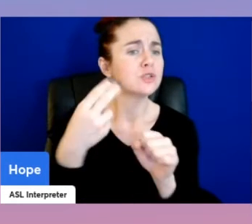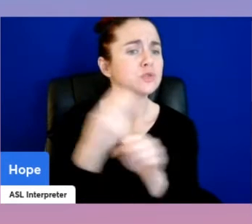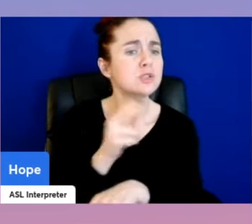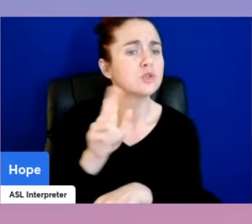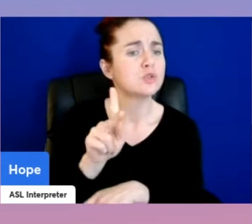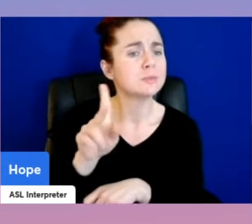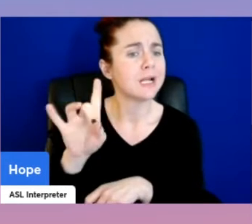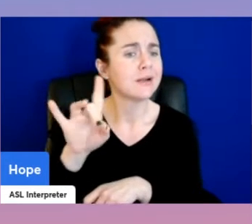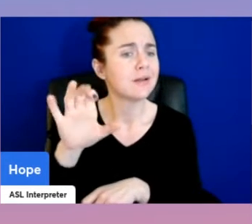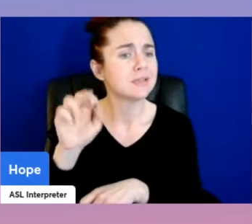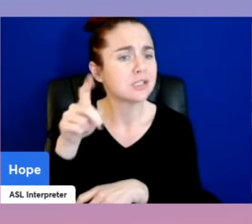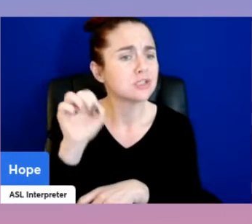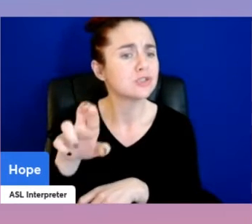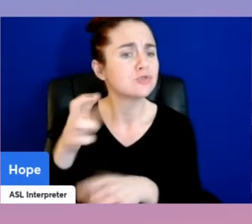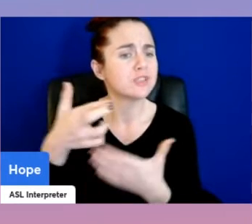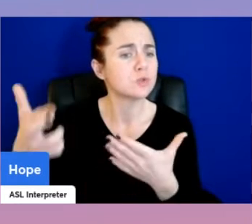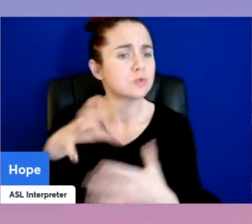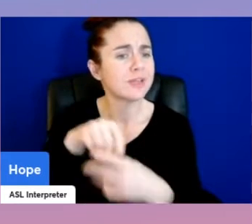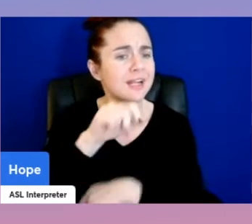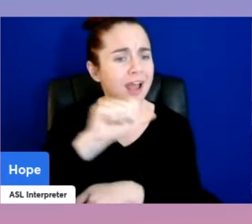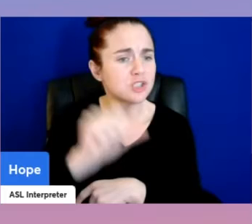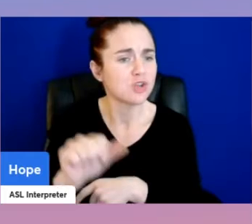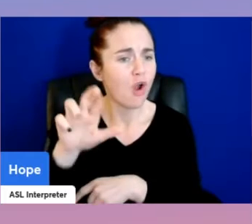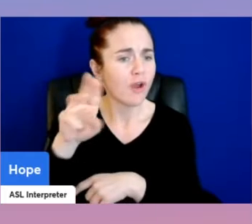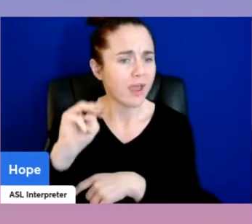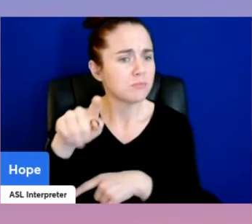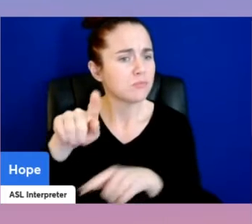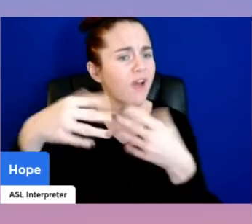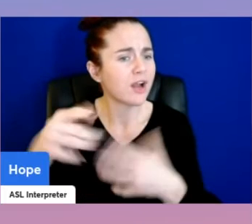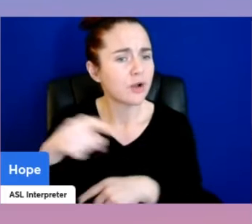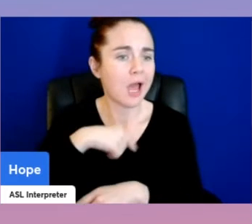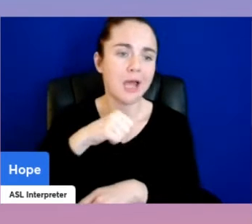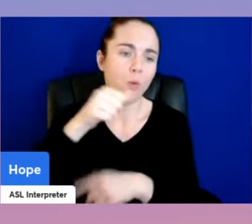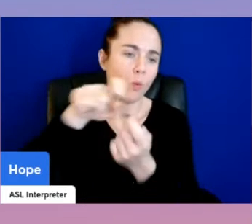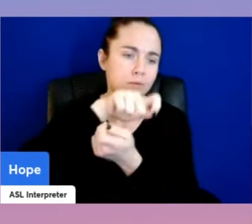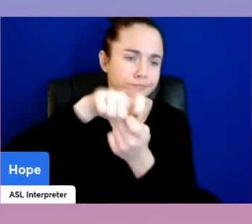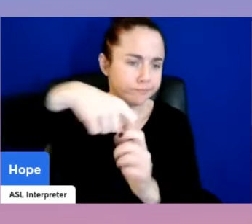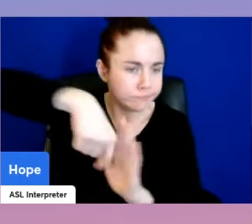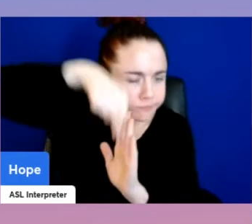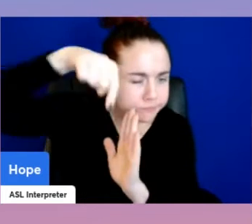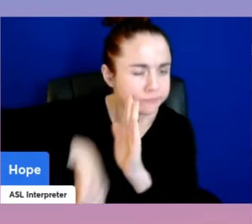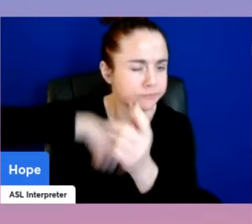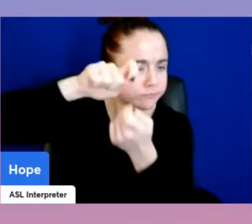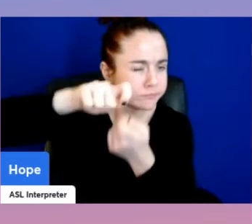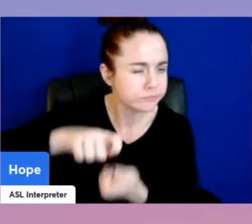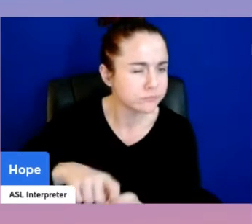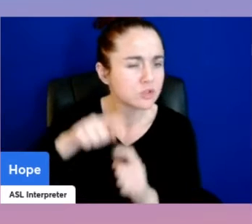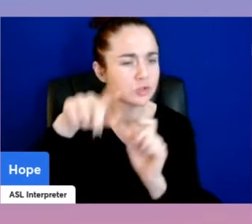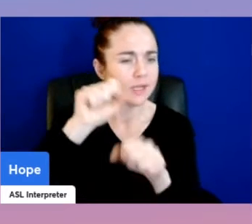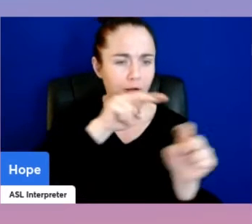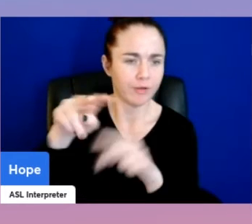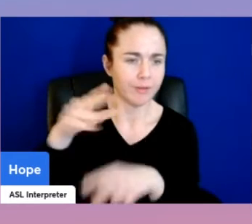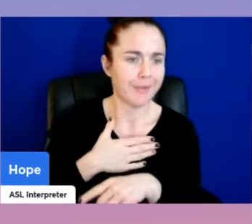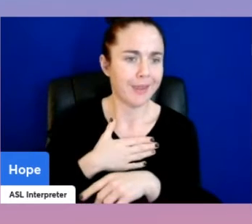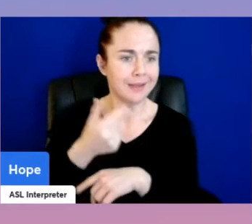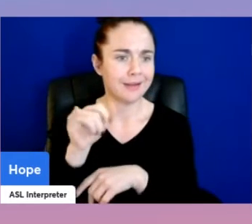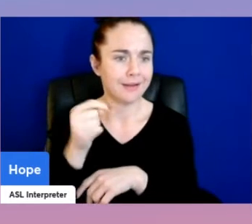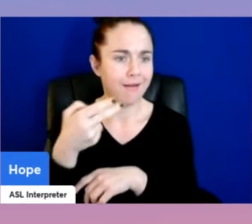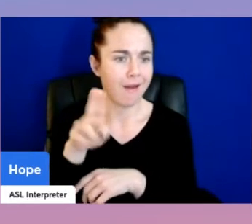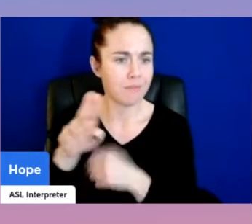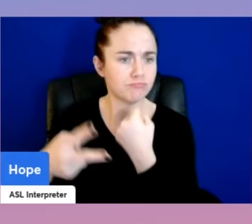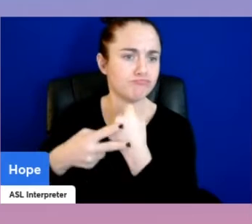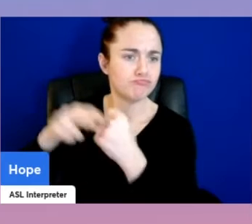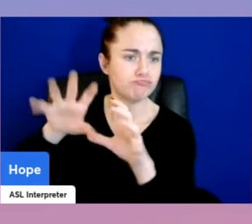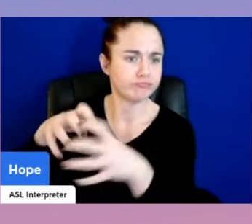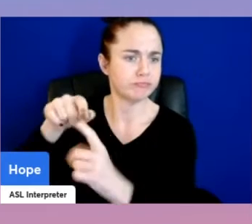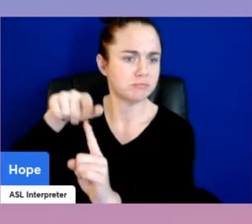cluster resource within the Azure RM provider. I won't go into all the details of the resources that I provision. You can go check out my GitHub repo